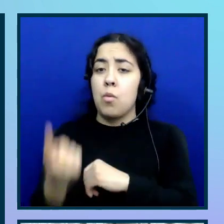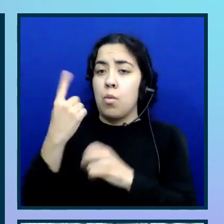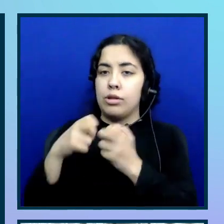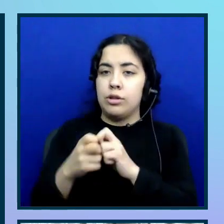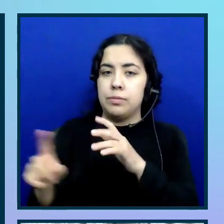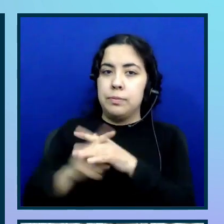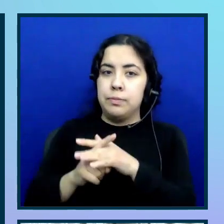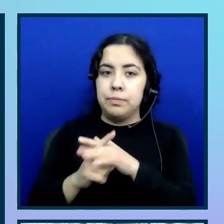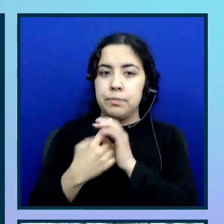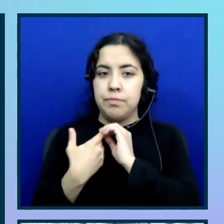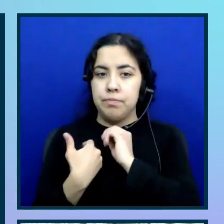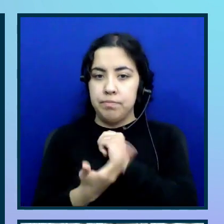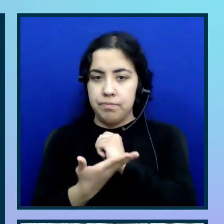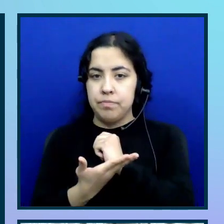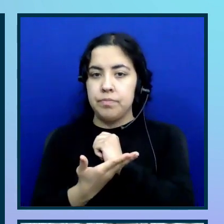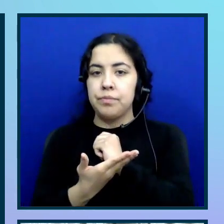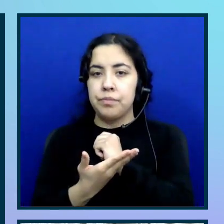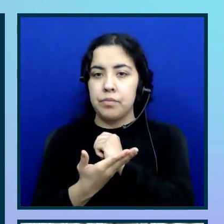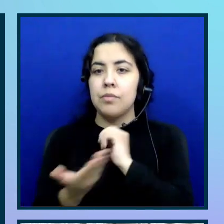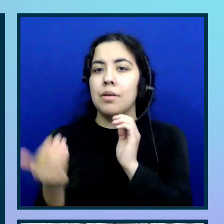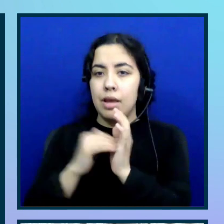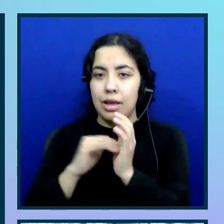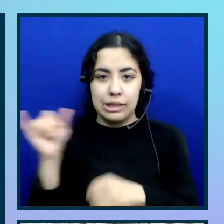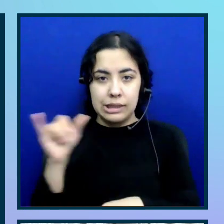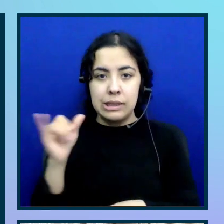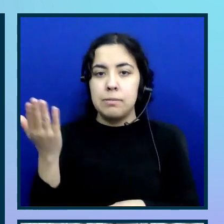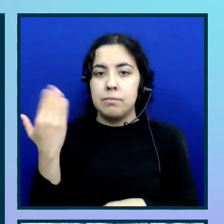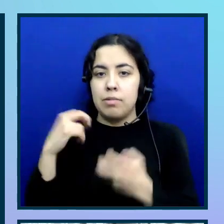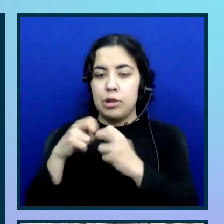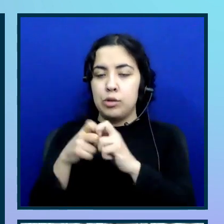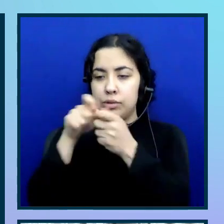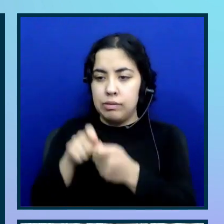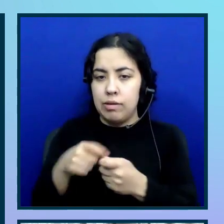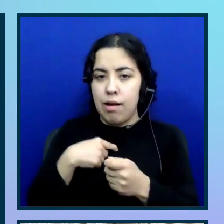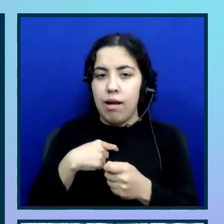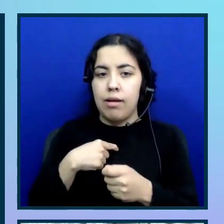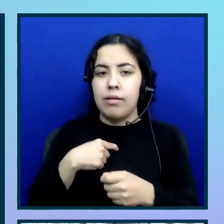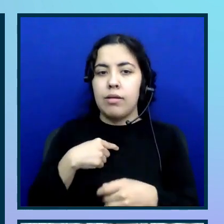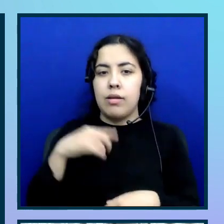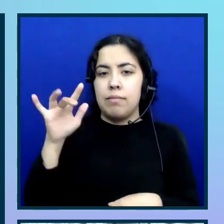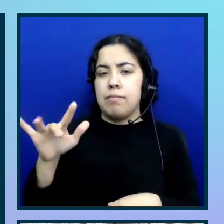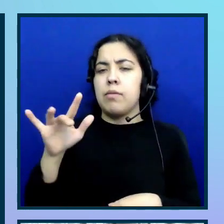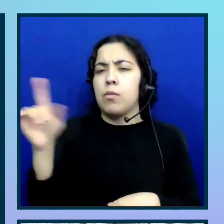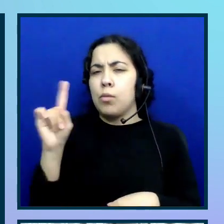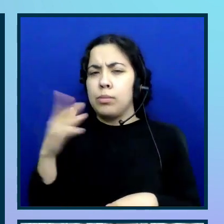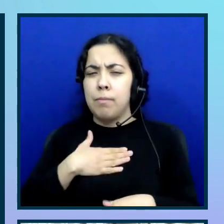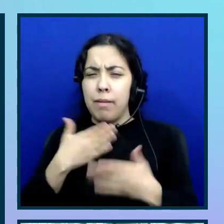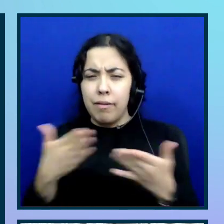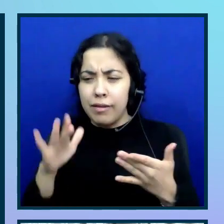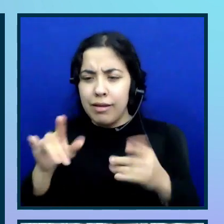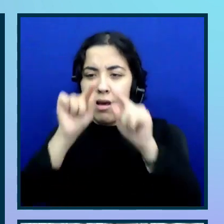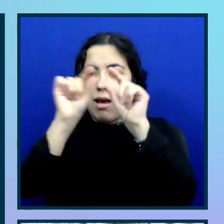here. Again, you know, as we did inside of the issue details, I can highlight the element to see where it is. I can inspect